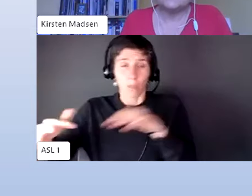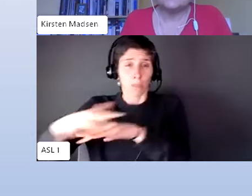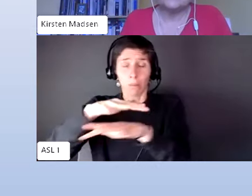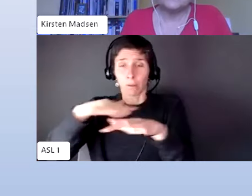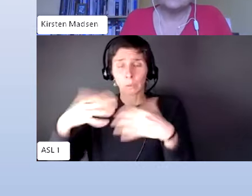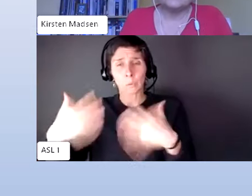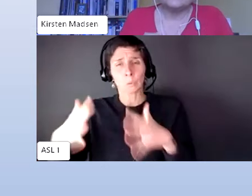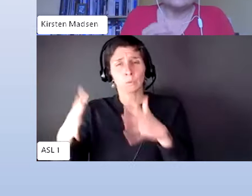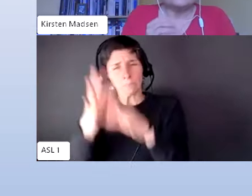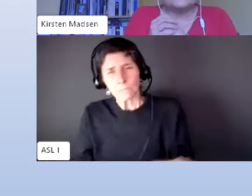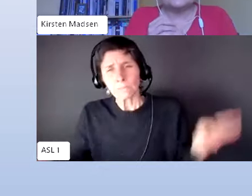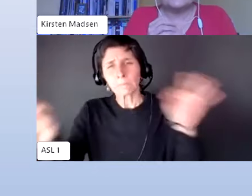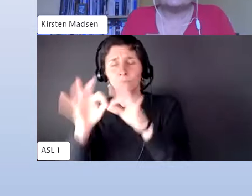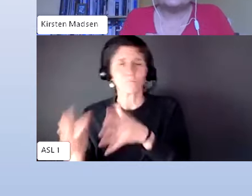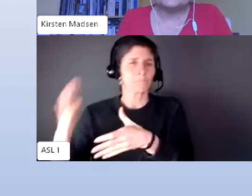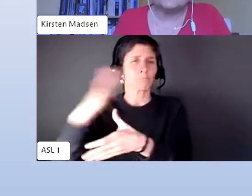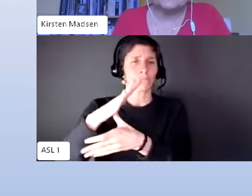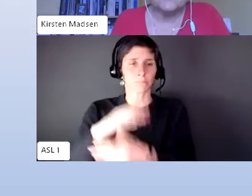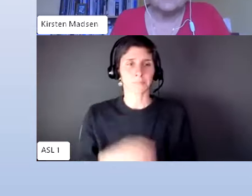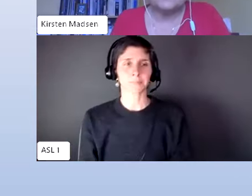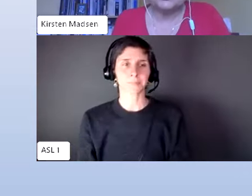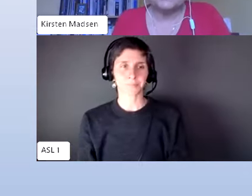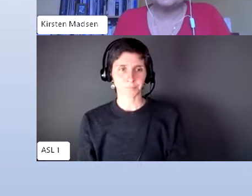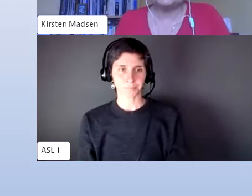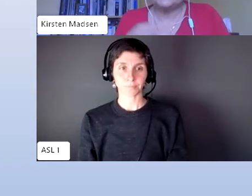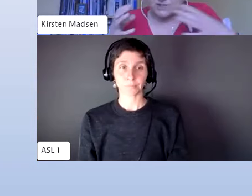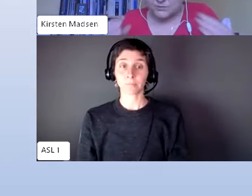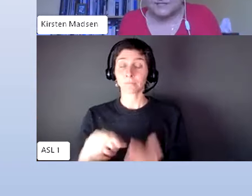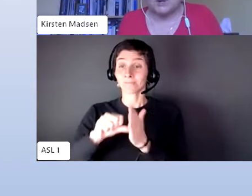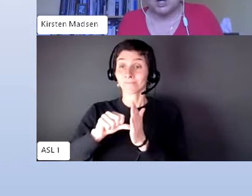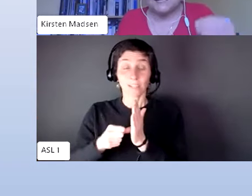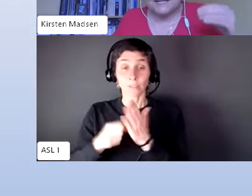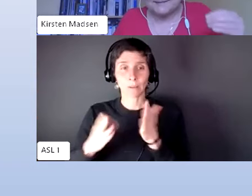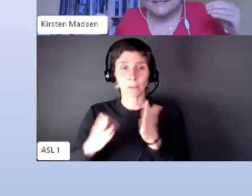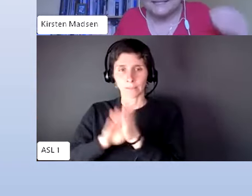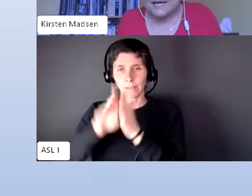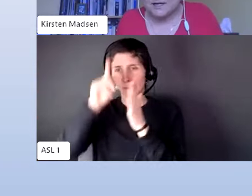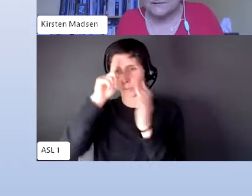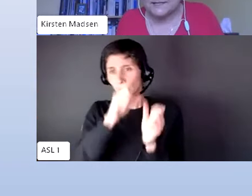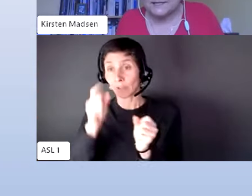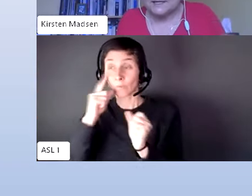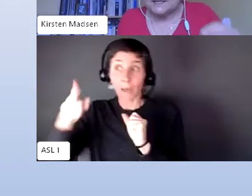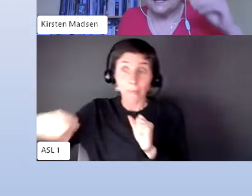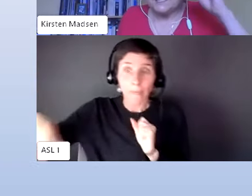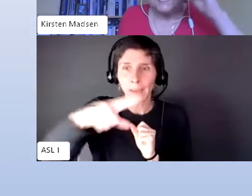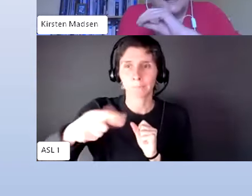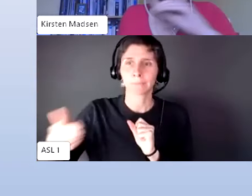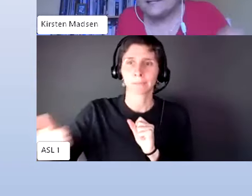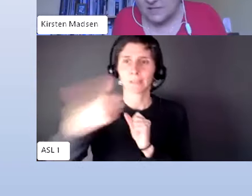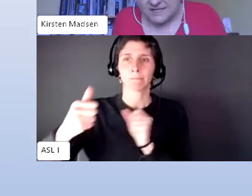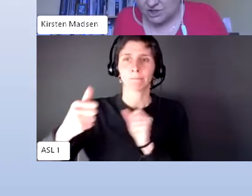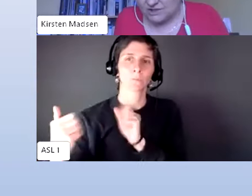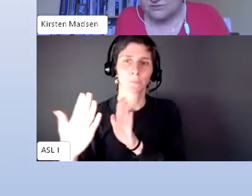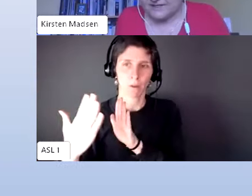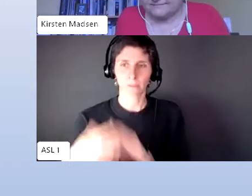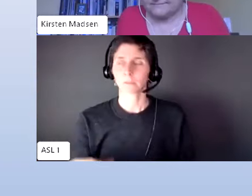considered. There's an emphasis on developing strategies to respond themselves. These are